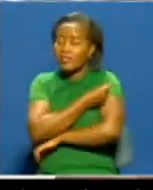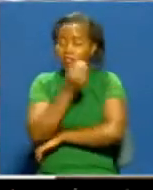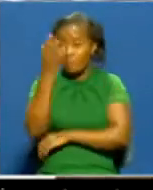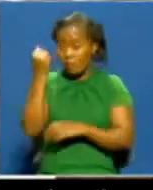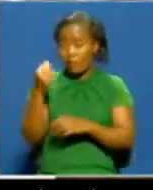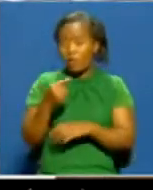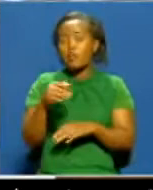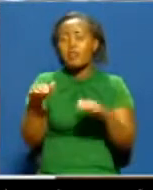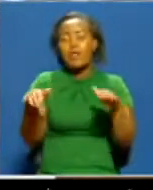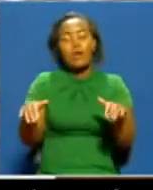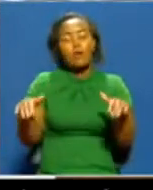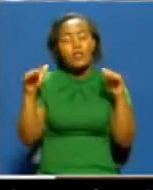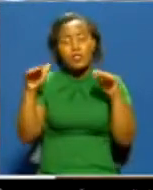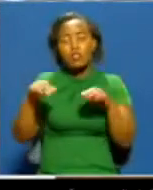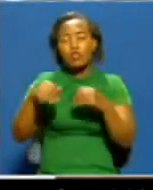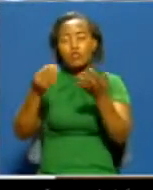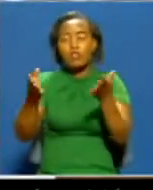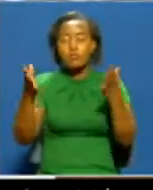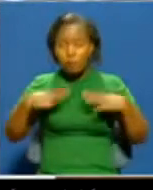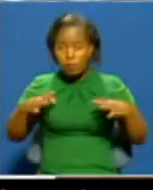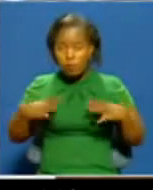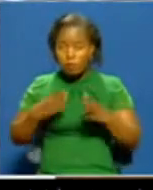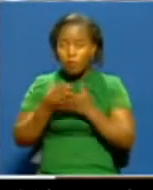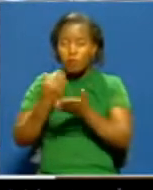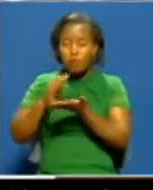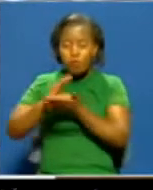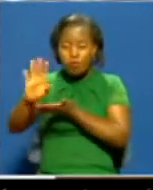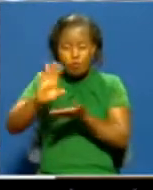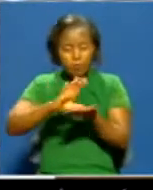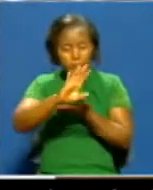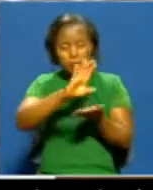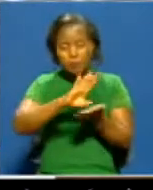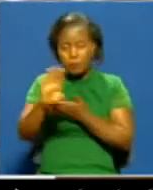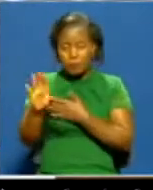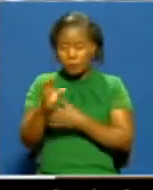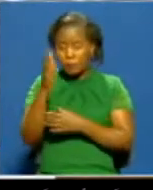own people before they supply anybody else. So that's why you are finding that